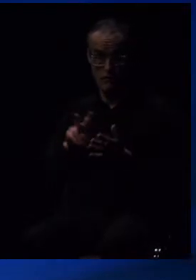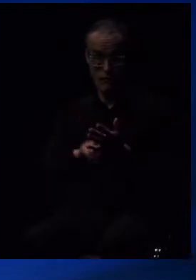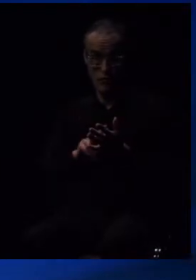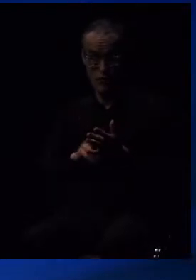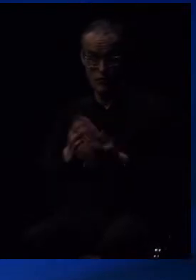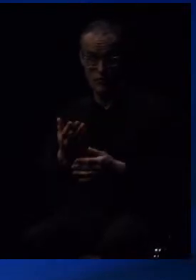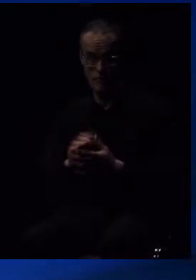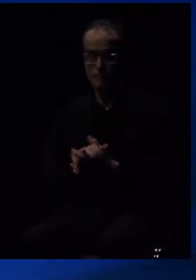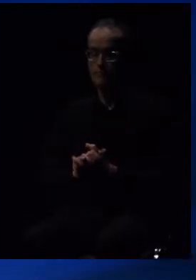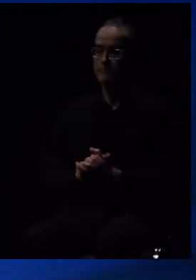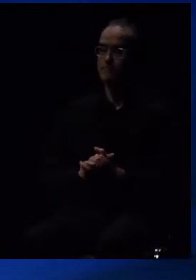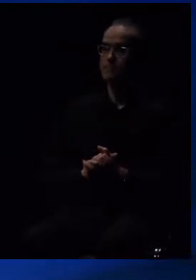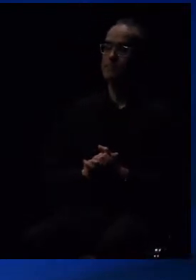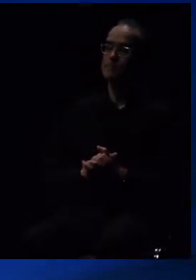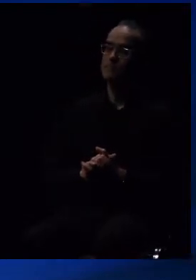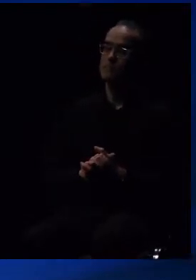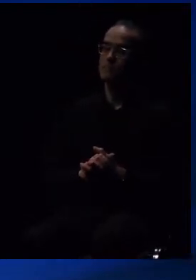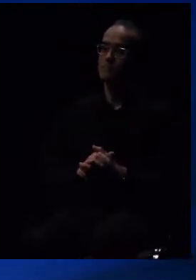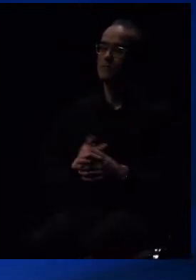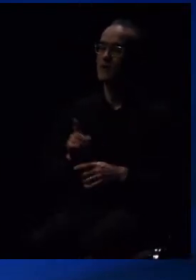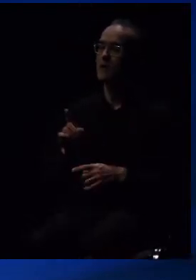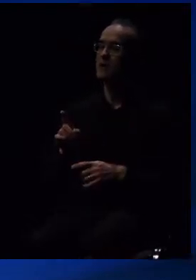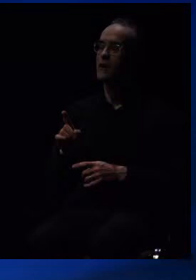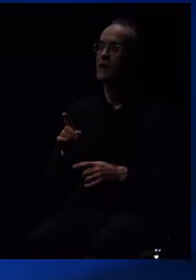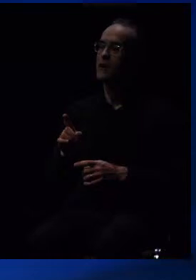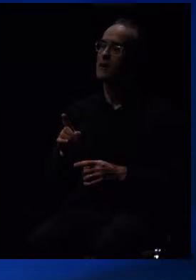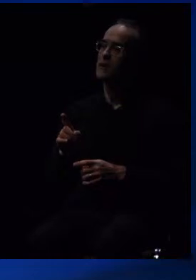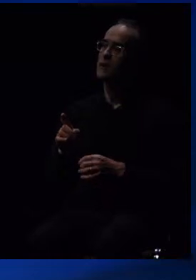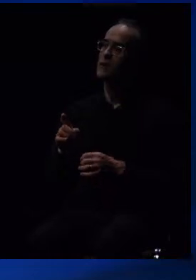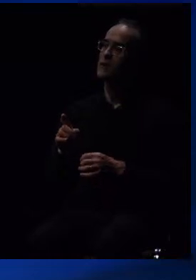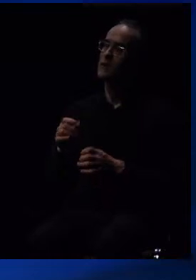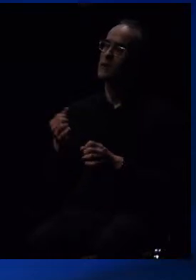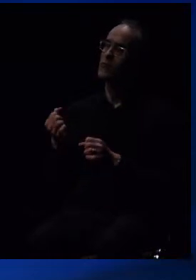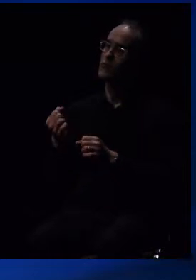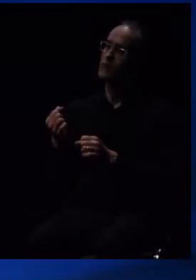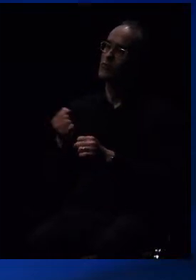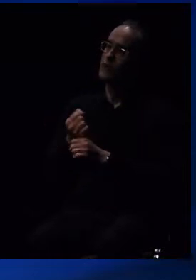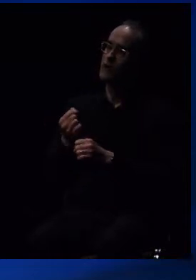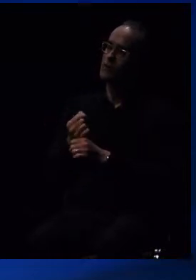Yes, I was following the production of the movie from prep,